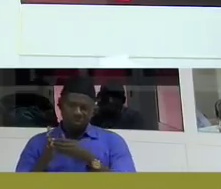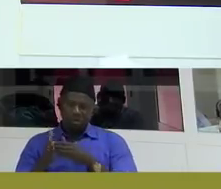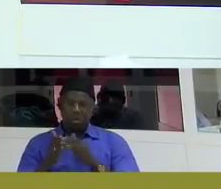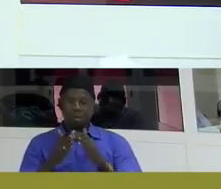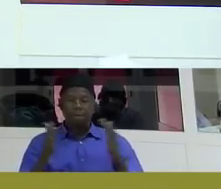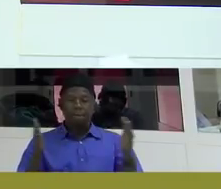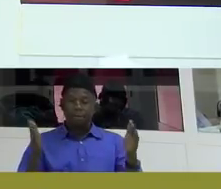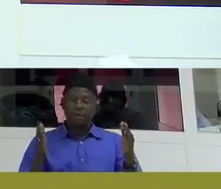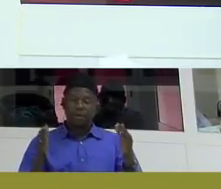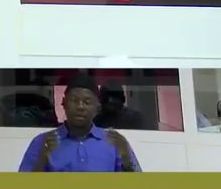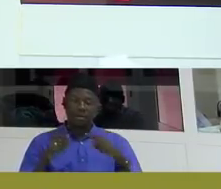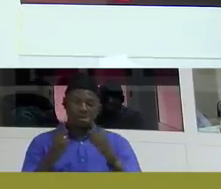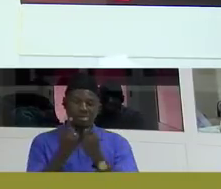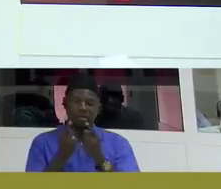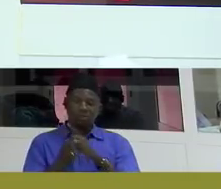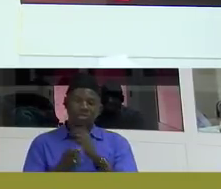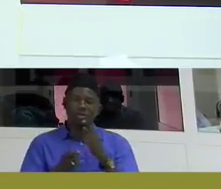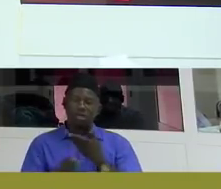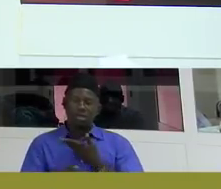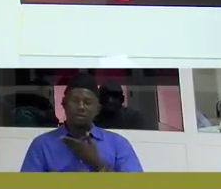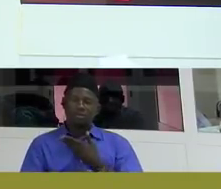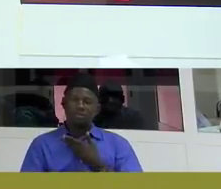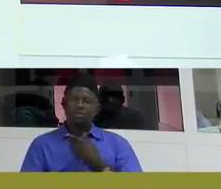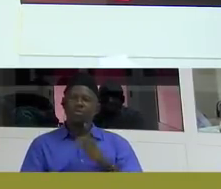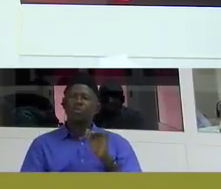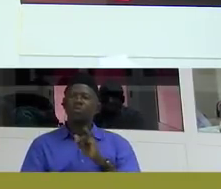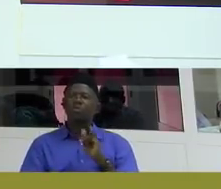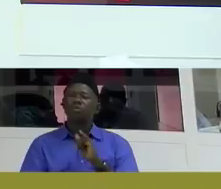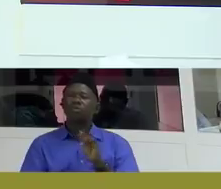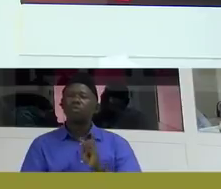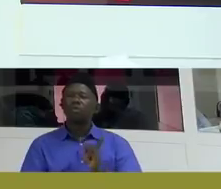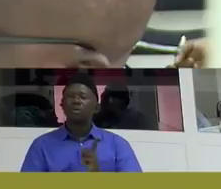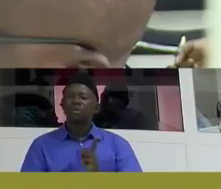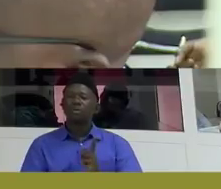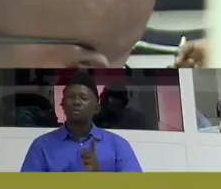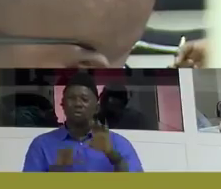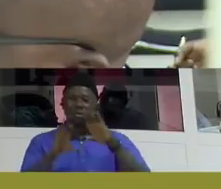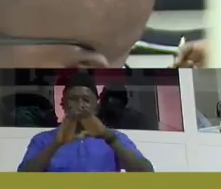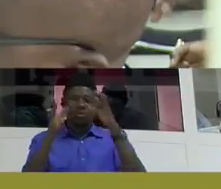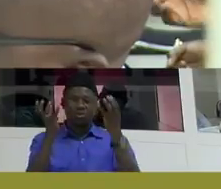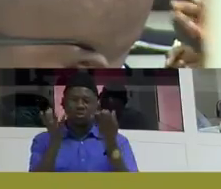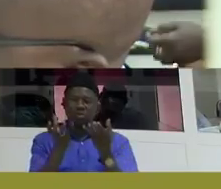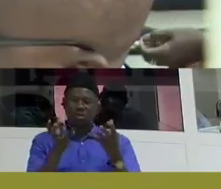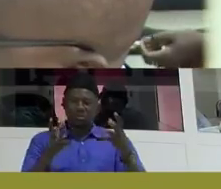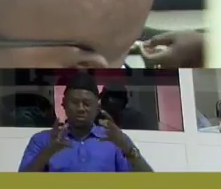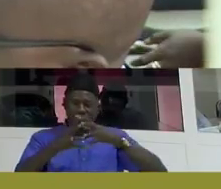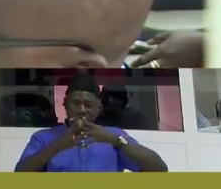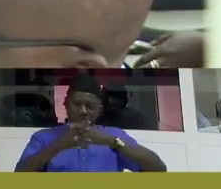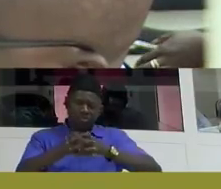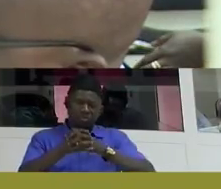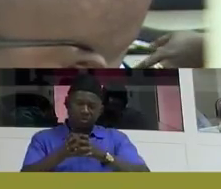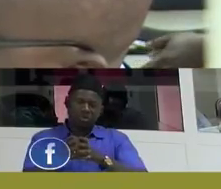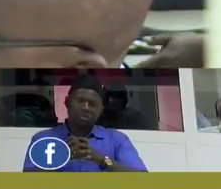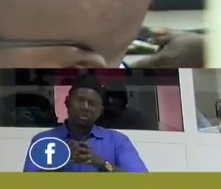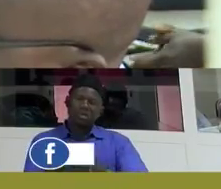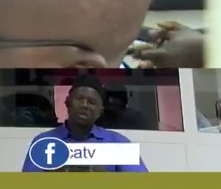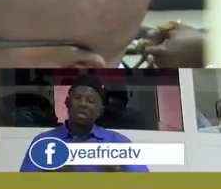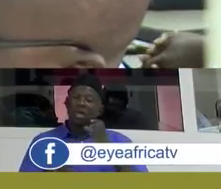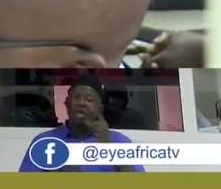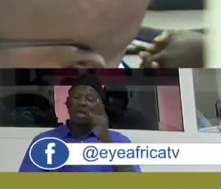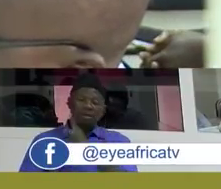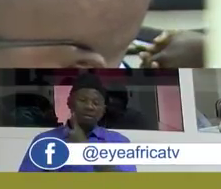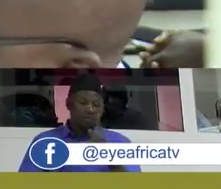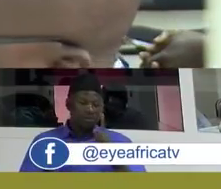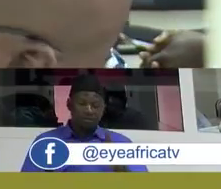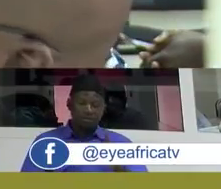what? Community cohesion. Every Christian here is tightly linked